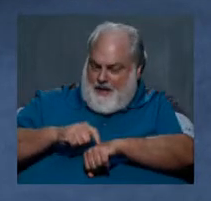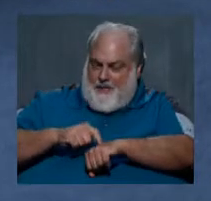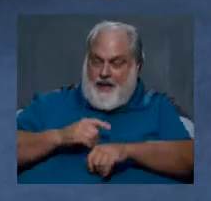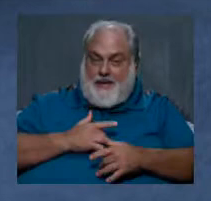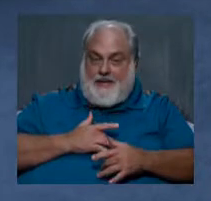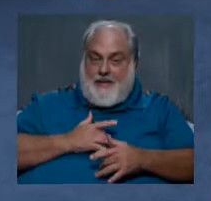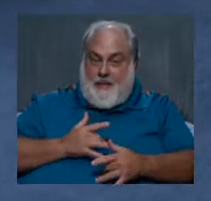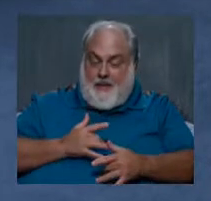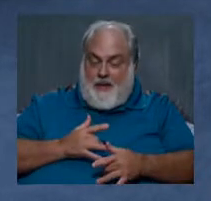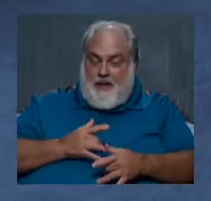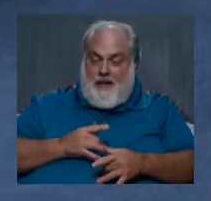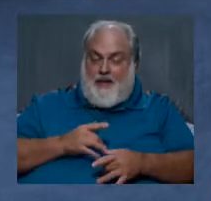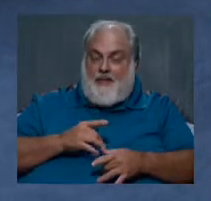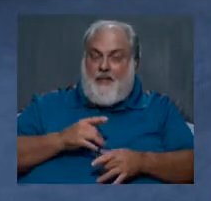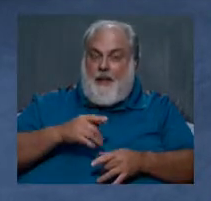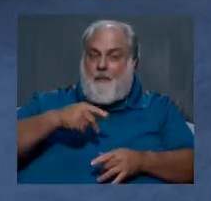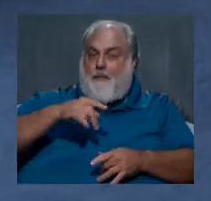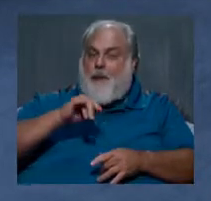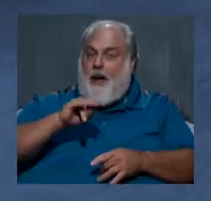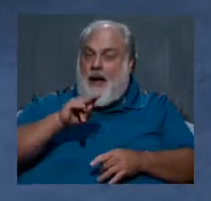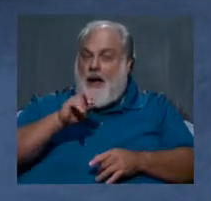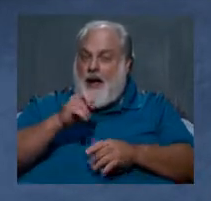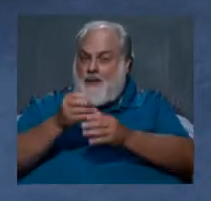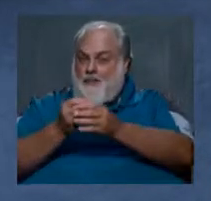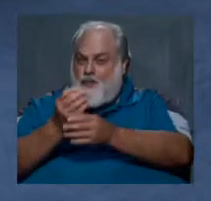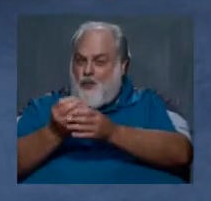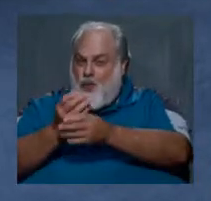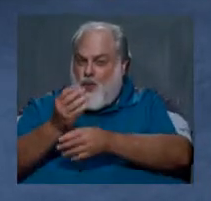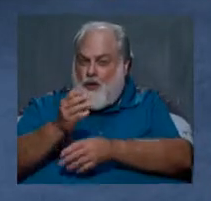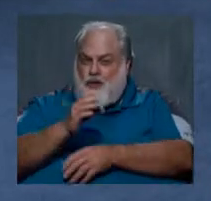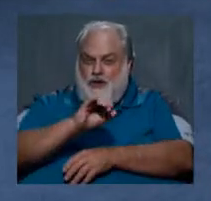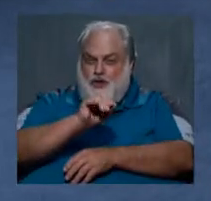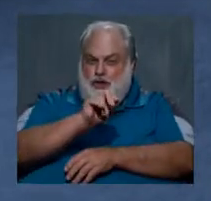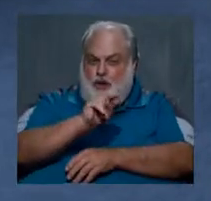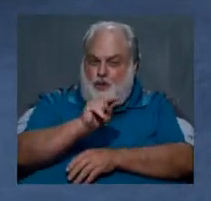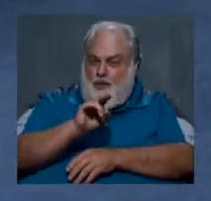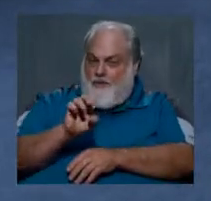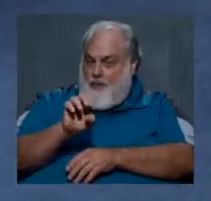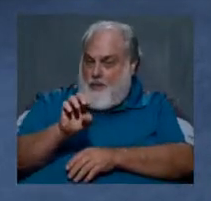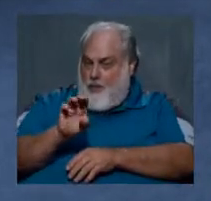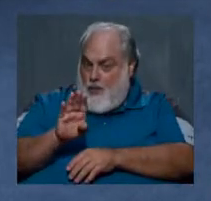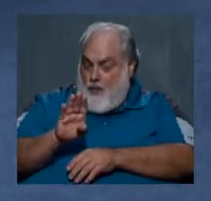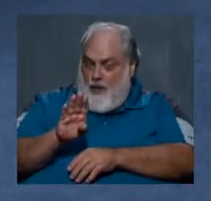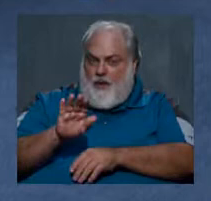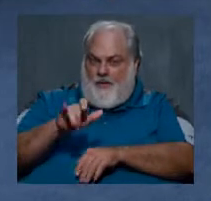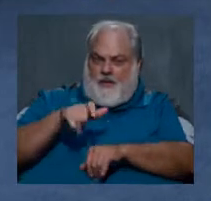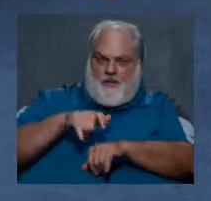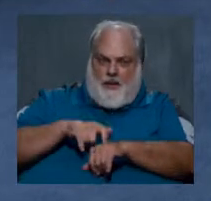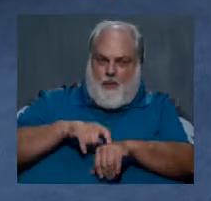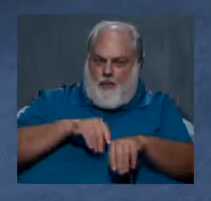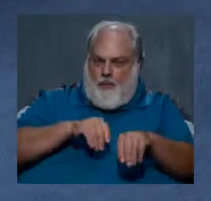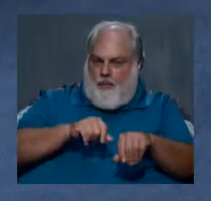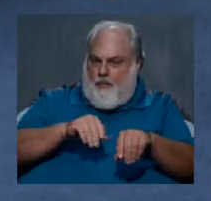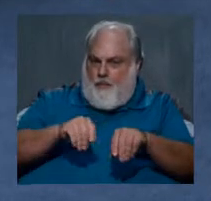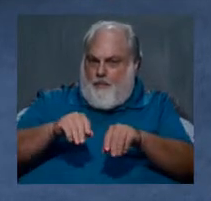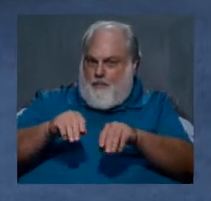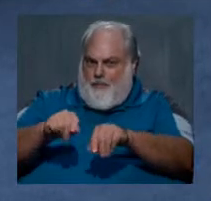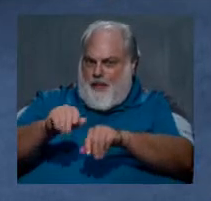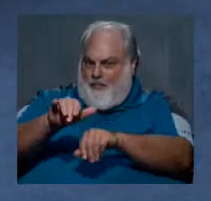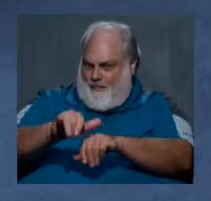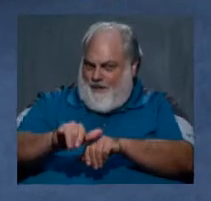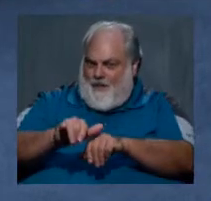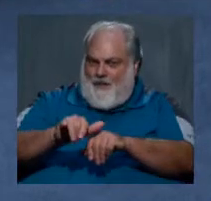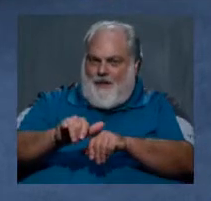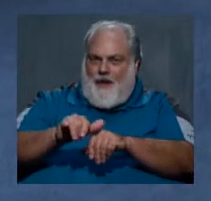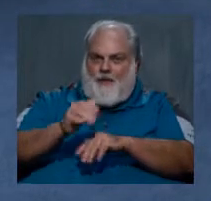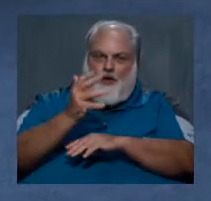the seedlings, the pine seedlings are available in January and February, and so that's the date that those things are all planted, and that we will get